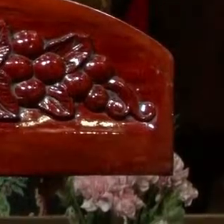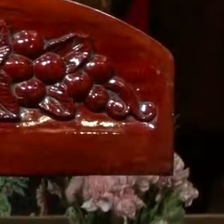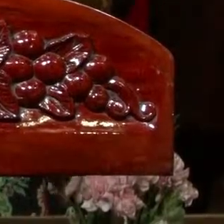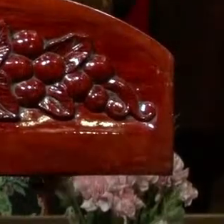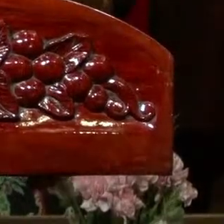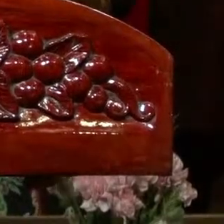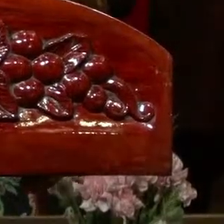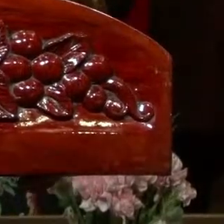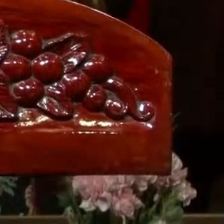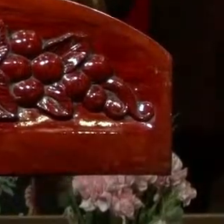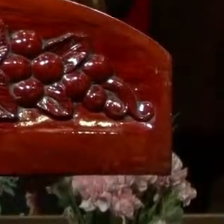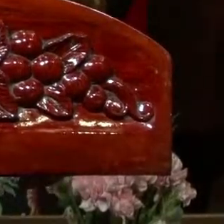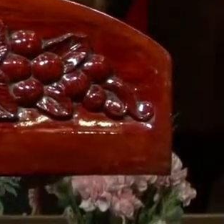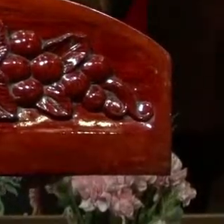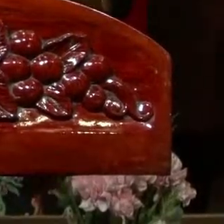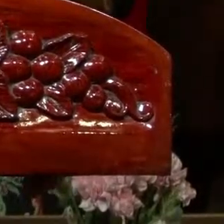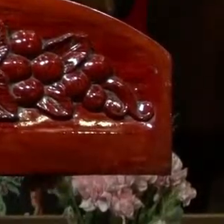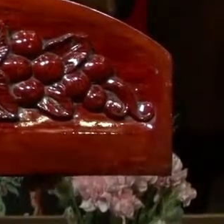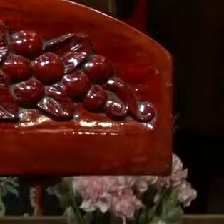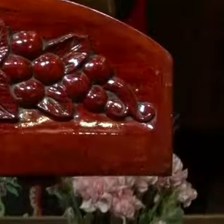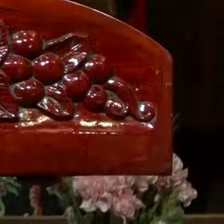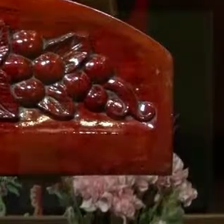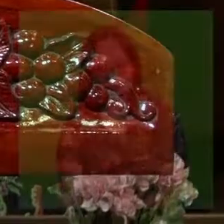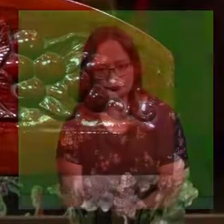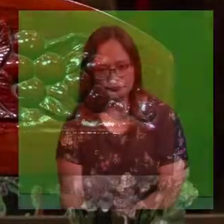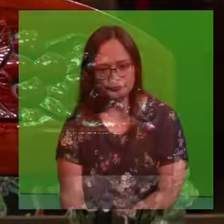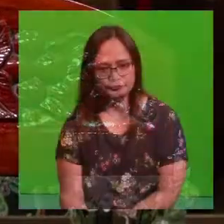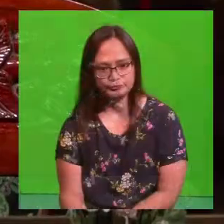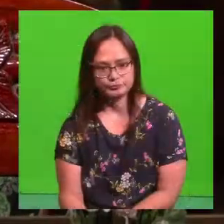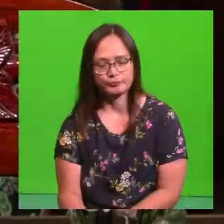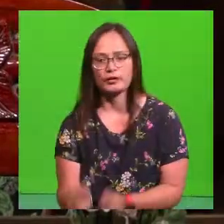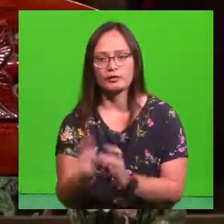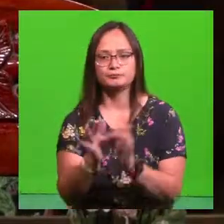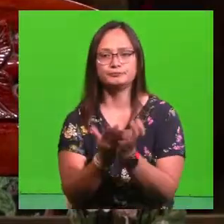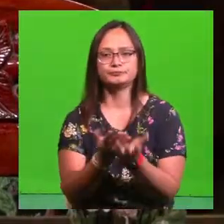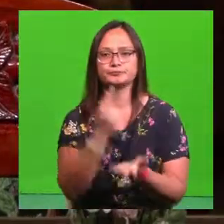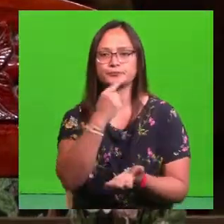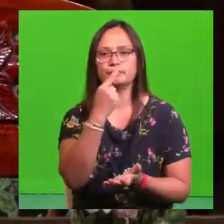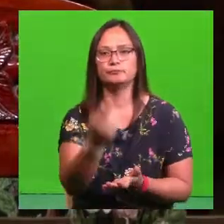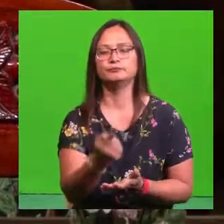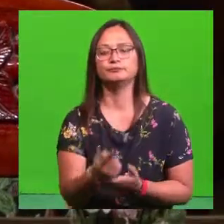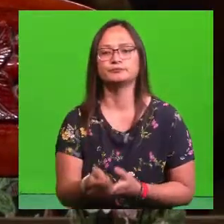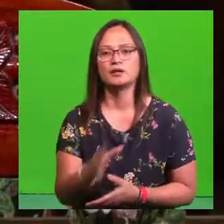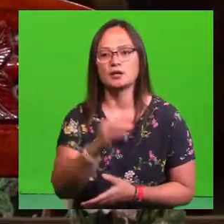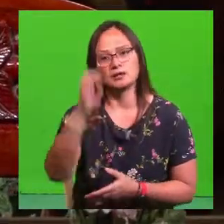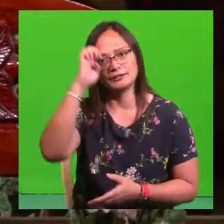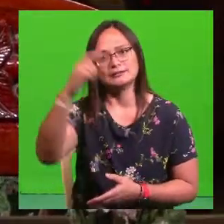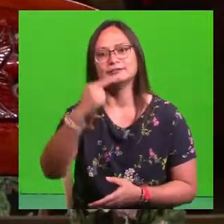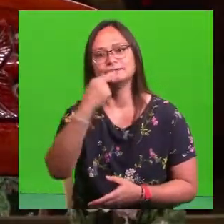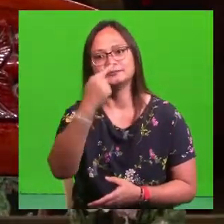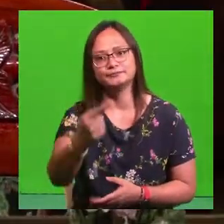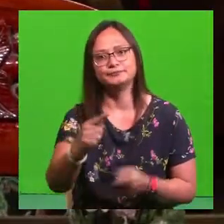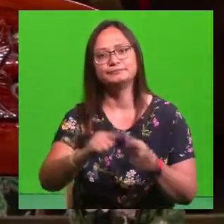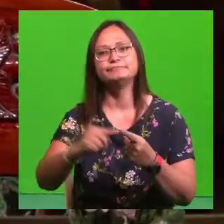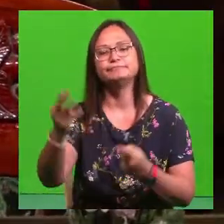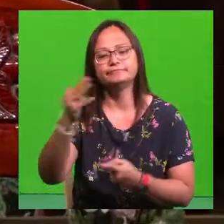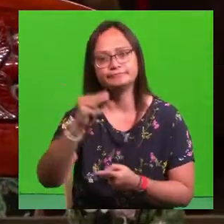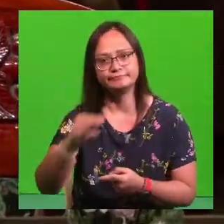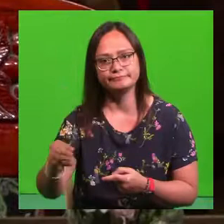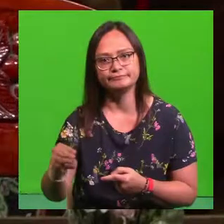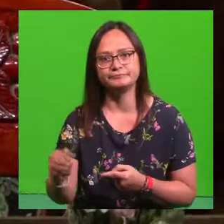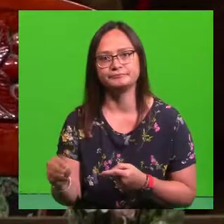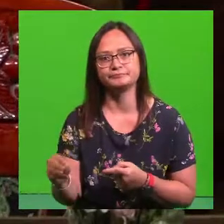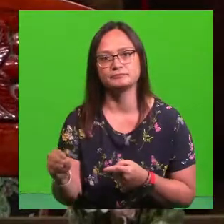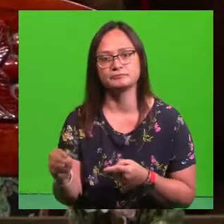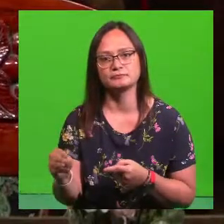49. And this is what the Bible says. And he said unto them, these are the